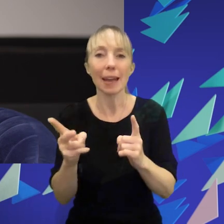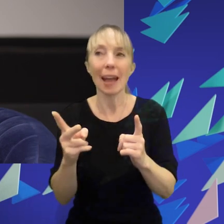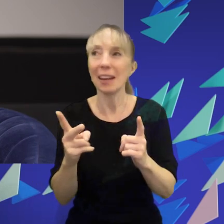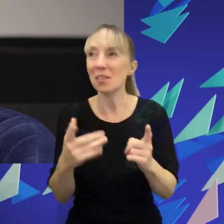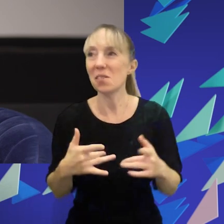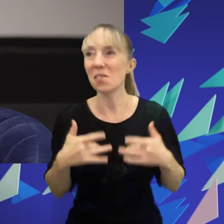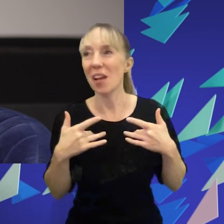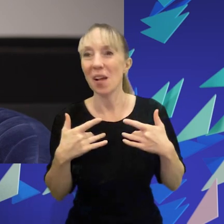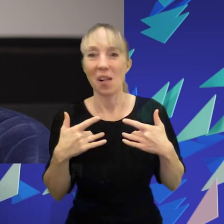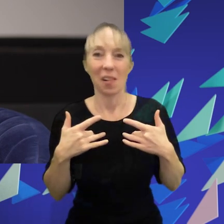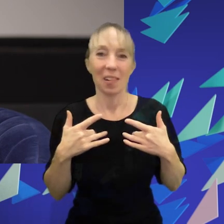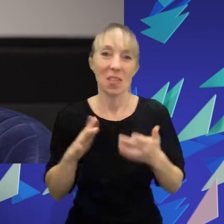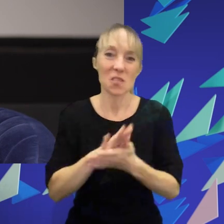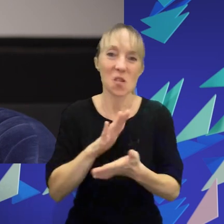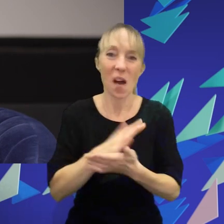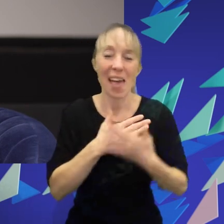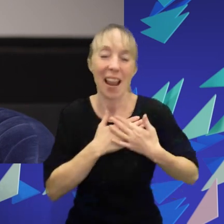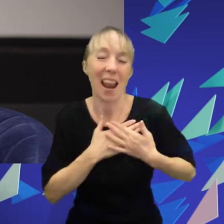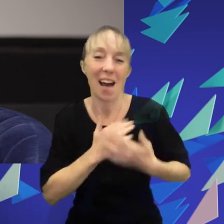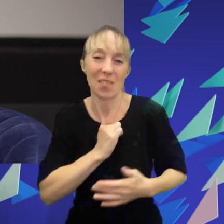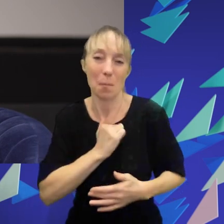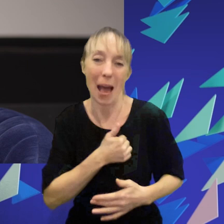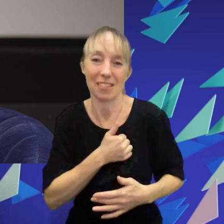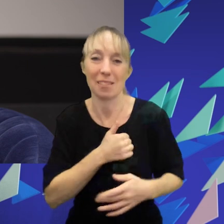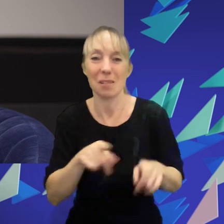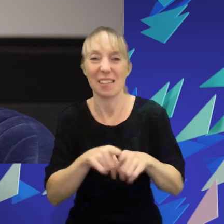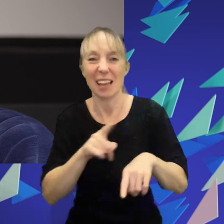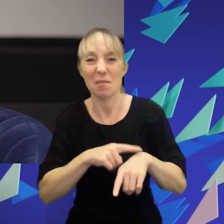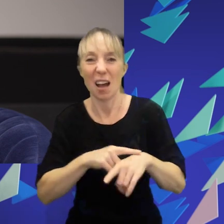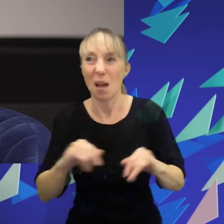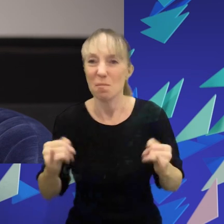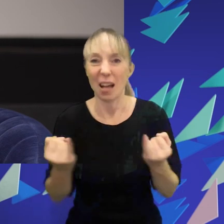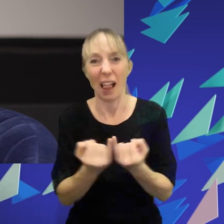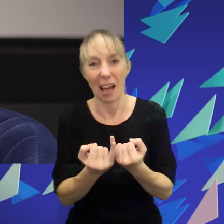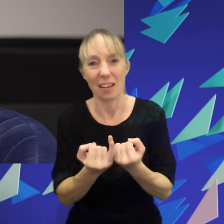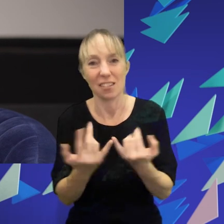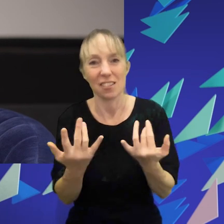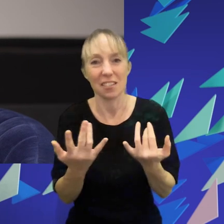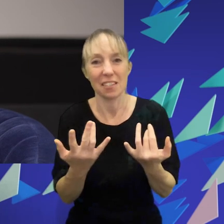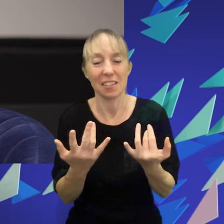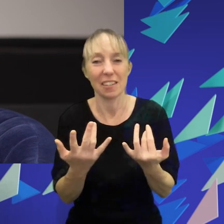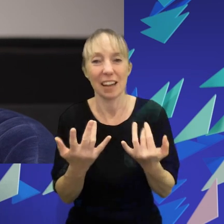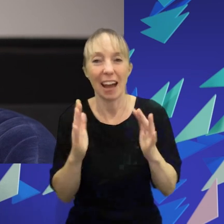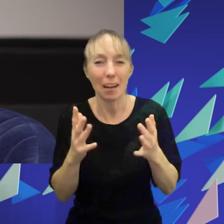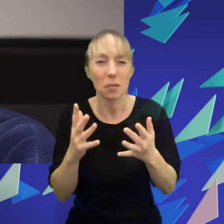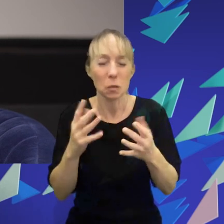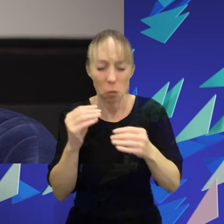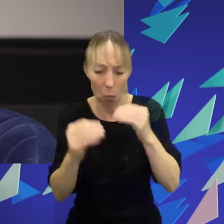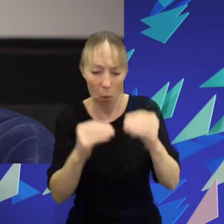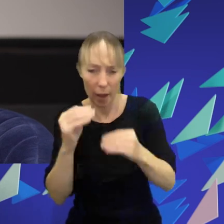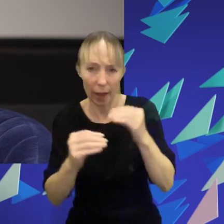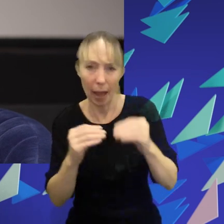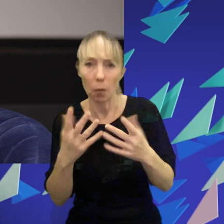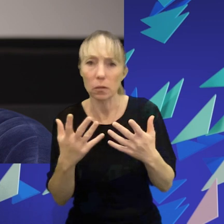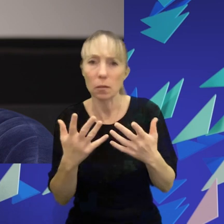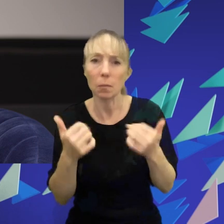the joy, the love, the passion, but at the same time, the contradictions, the paradox, you know, so all those things has to be worked out. And the good thing